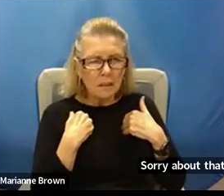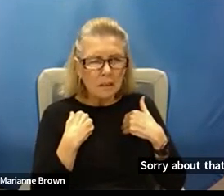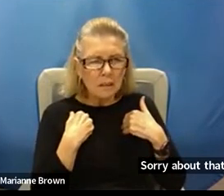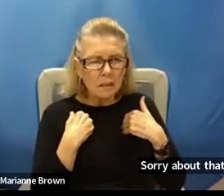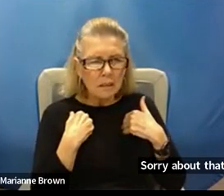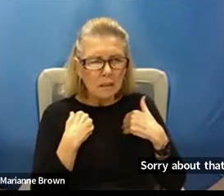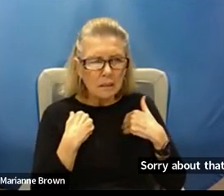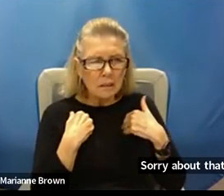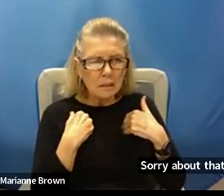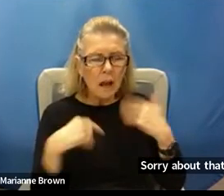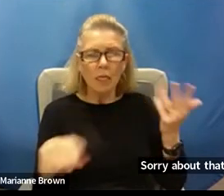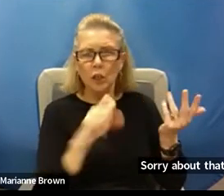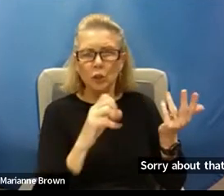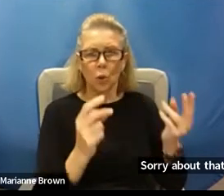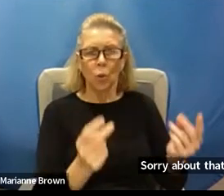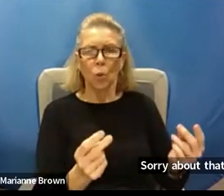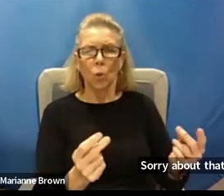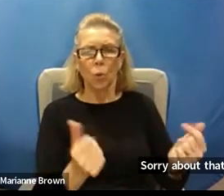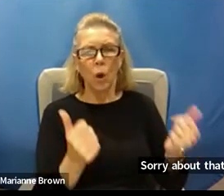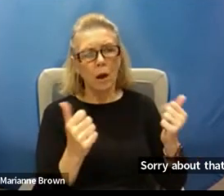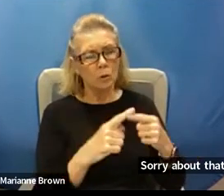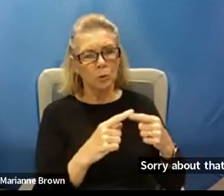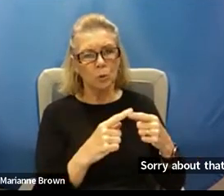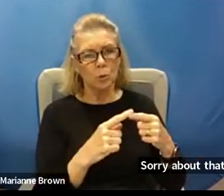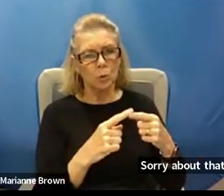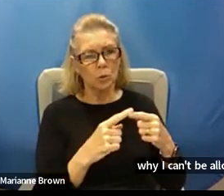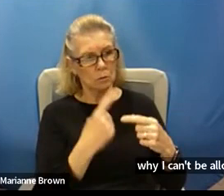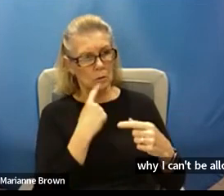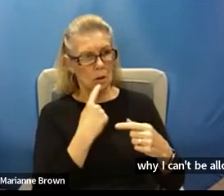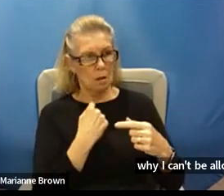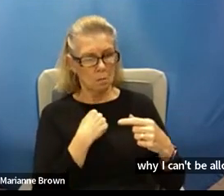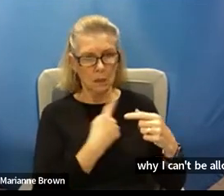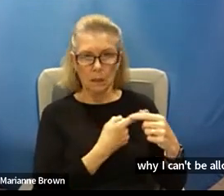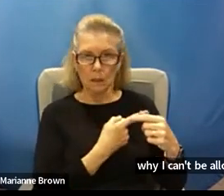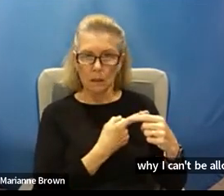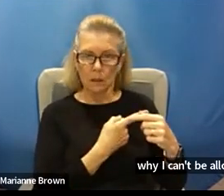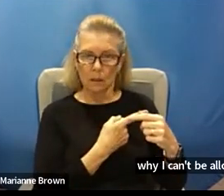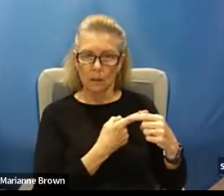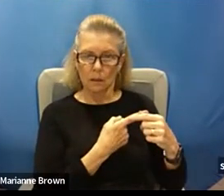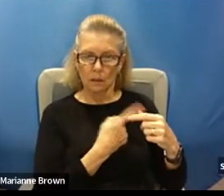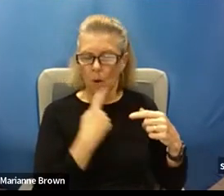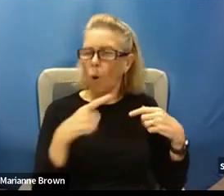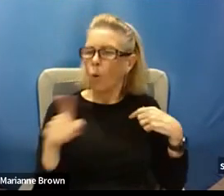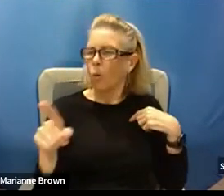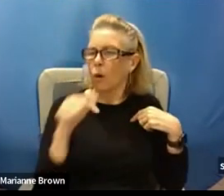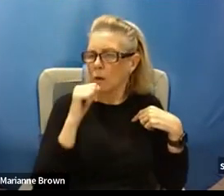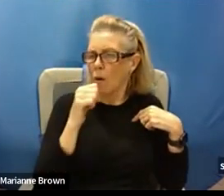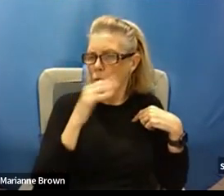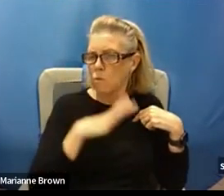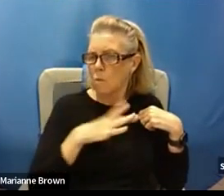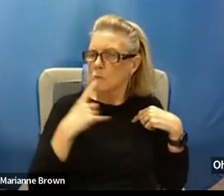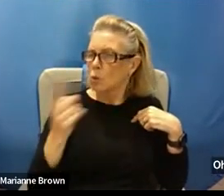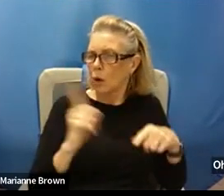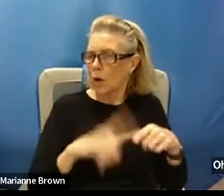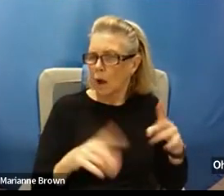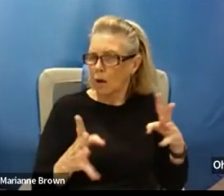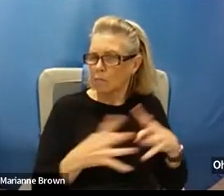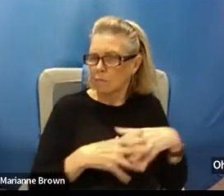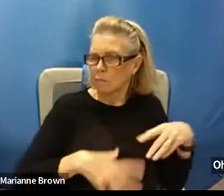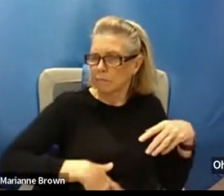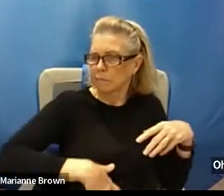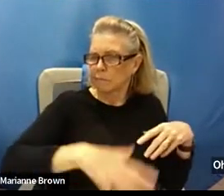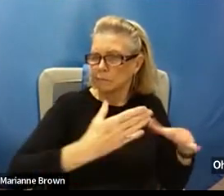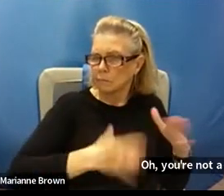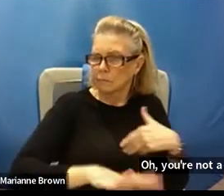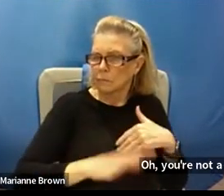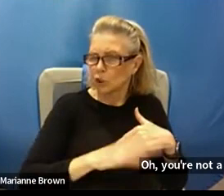People are so quick to see and tell me that, oh, you're not a woman because you can't give kids.